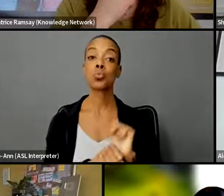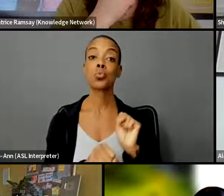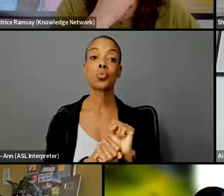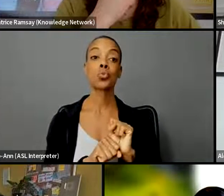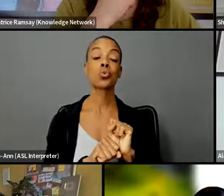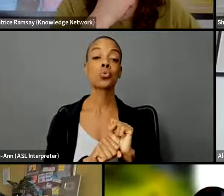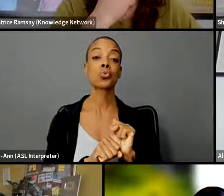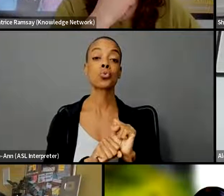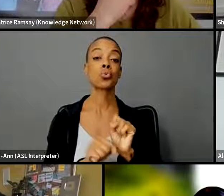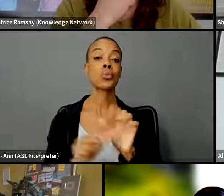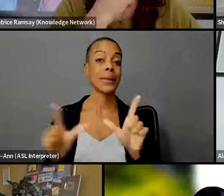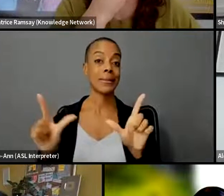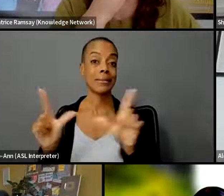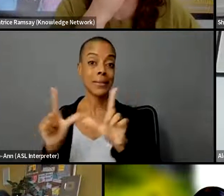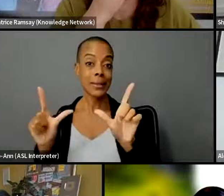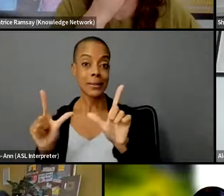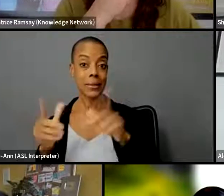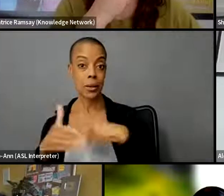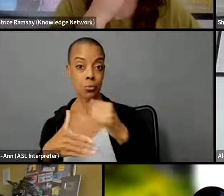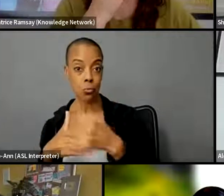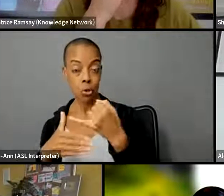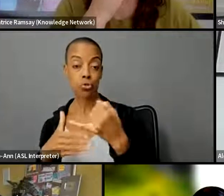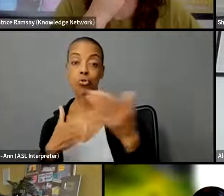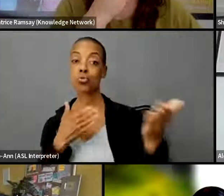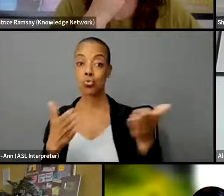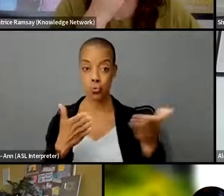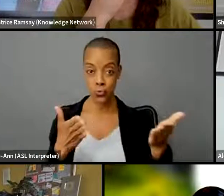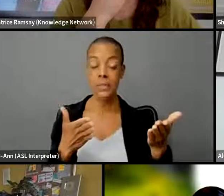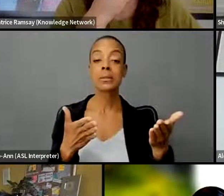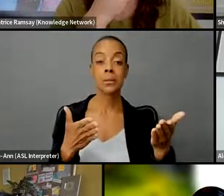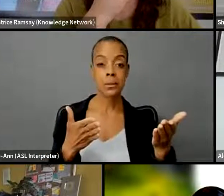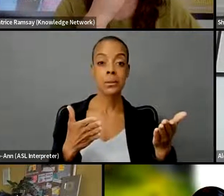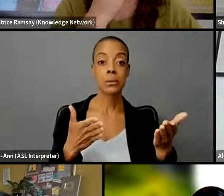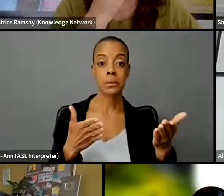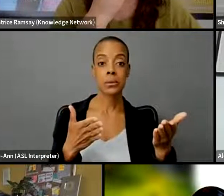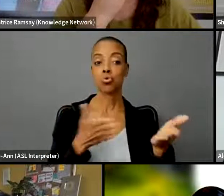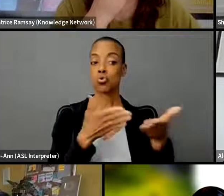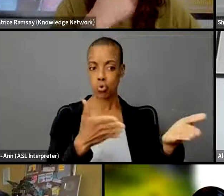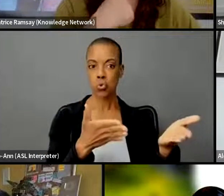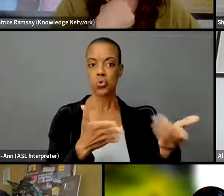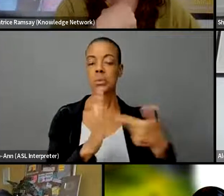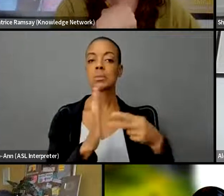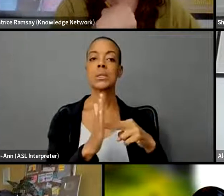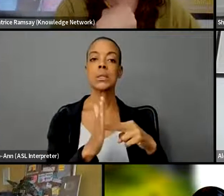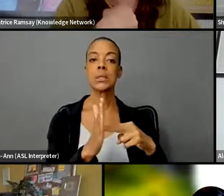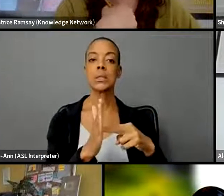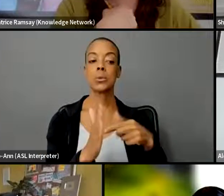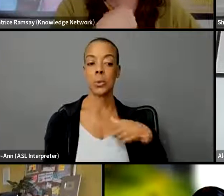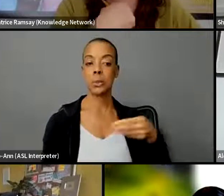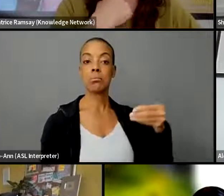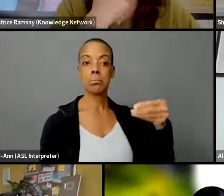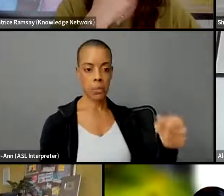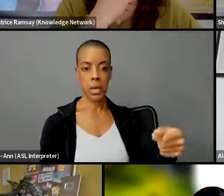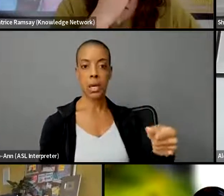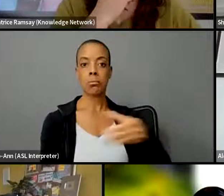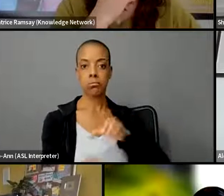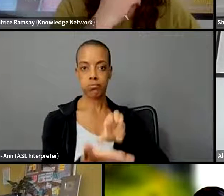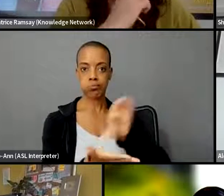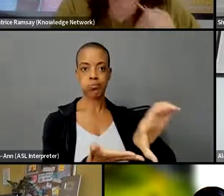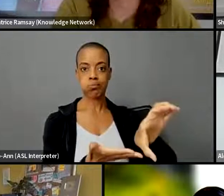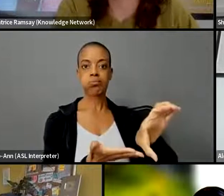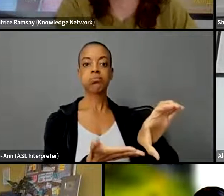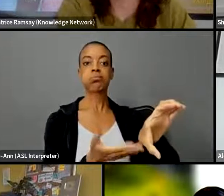licensing projects and service. So service is where we would pay for the entire project, but